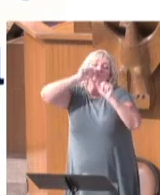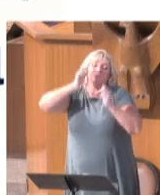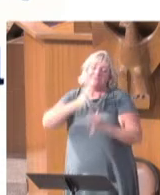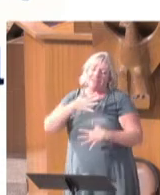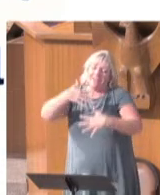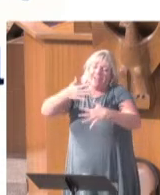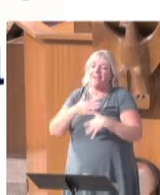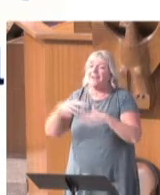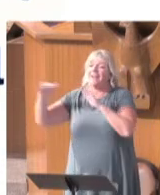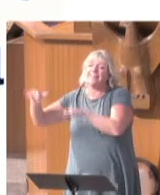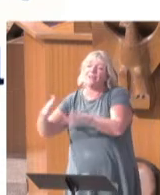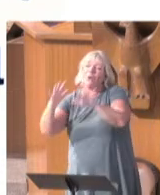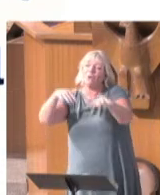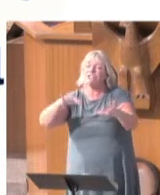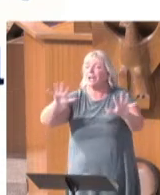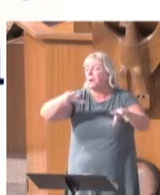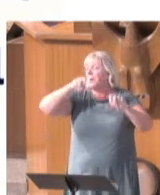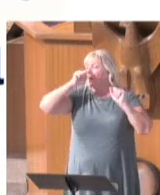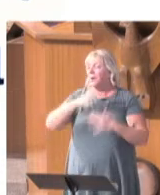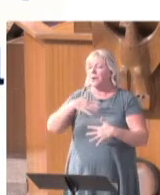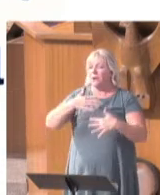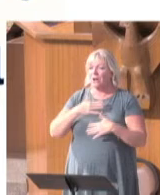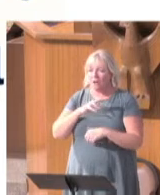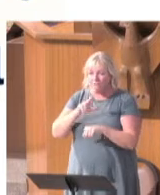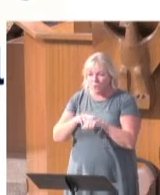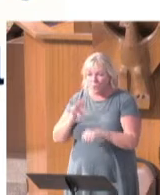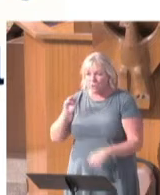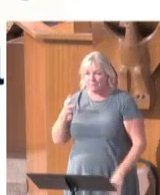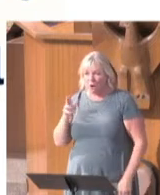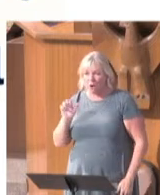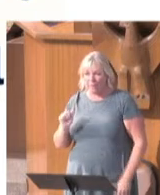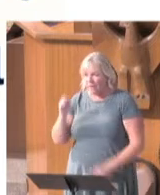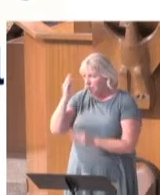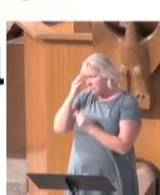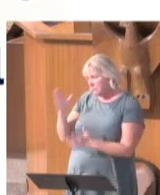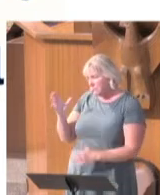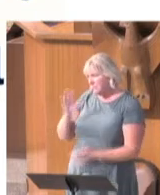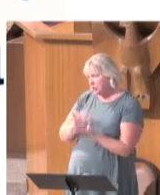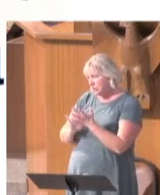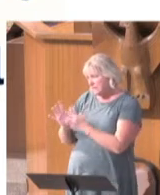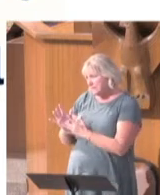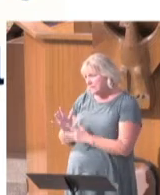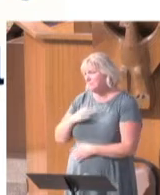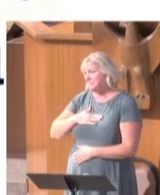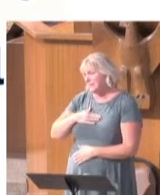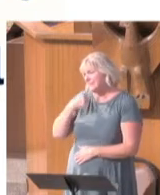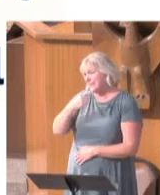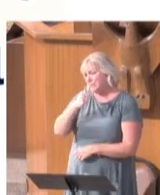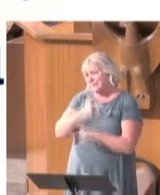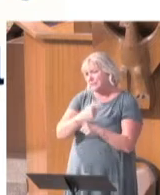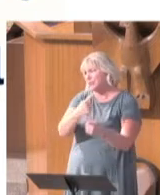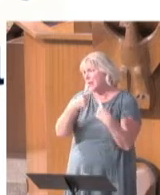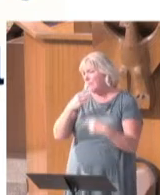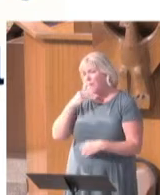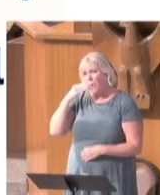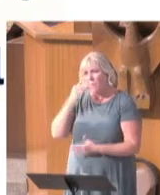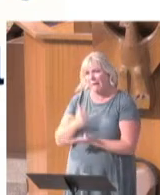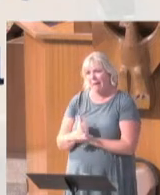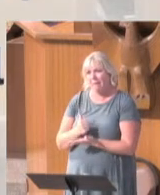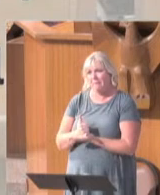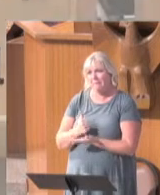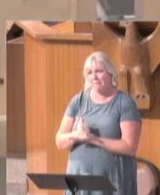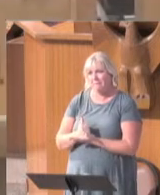of Galilee. So, of course, Martha tells Jesus to send Mary home to help her. Who wouldn't feel a